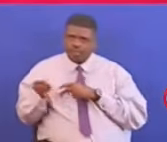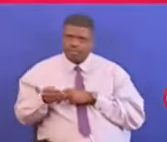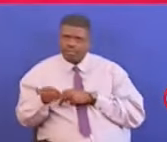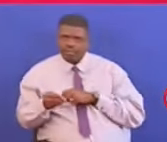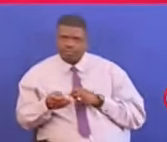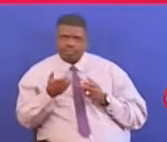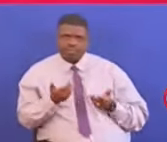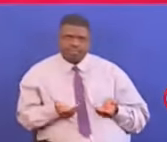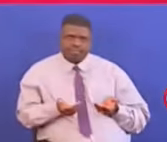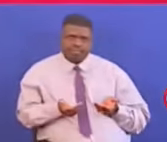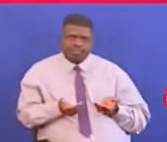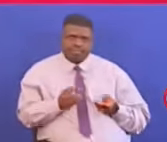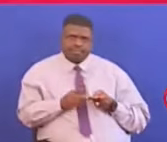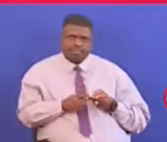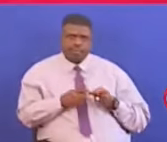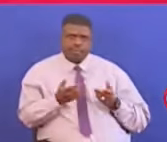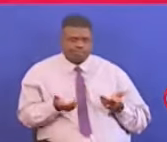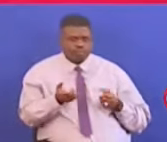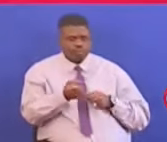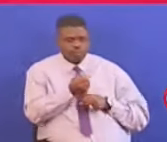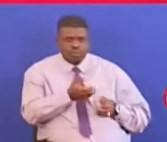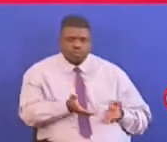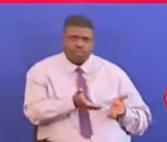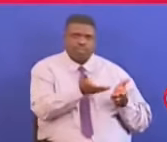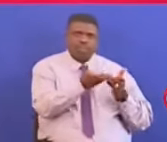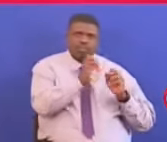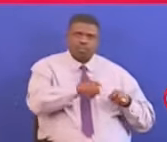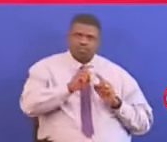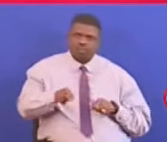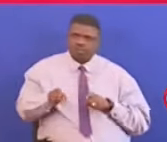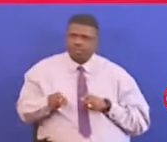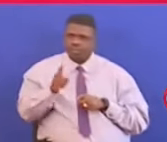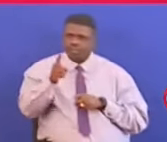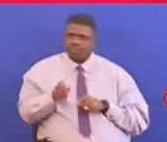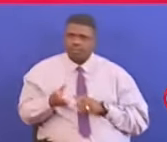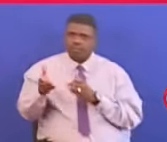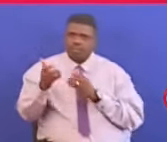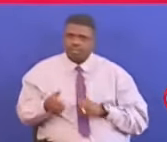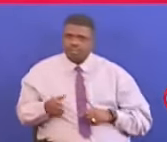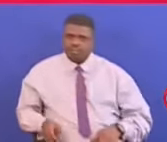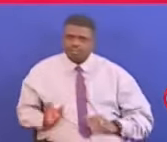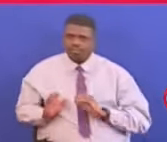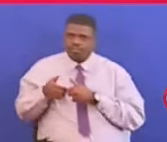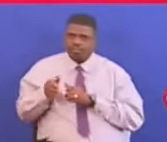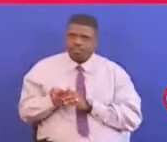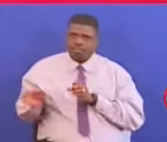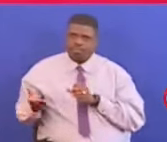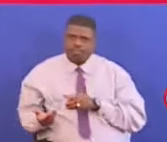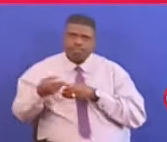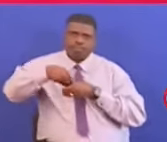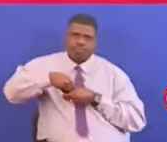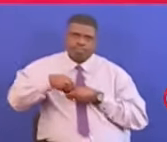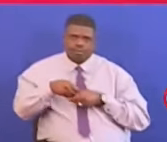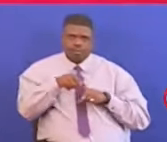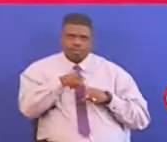several development activities which are addressing the needs of the marginalized groups, so inclusiveness is one of